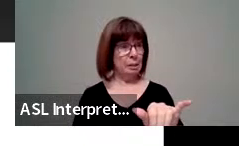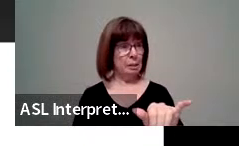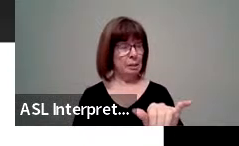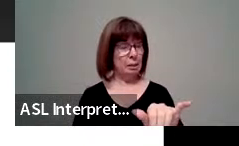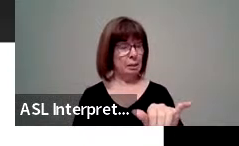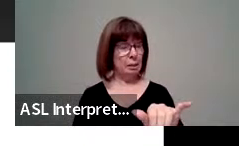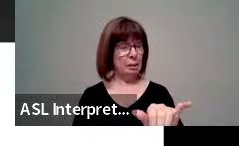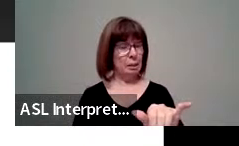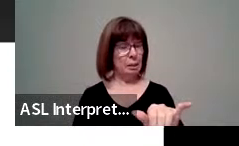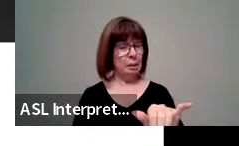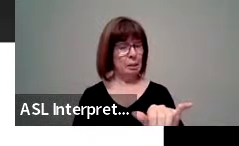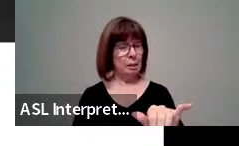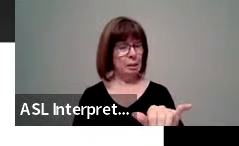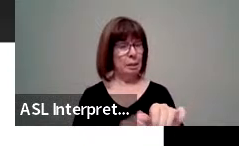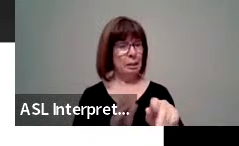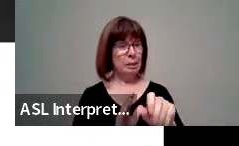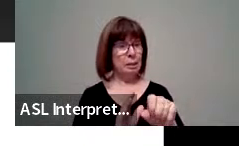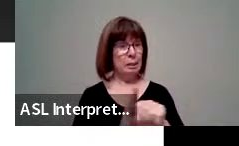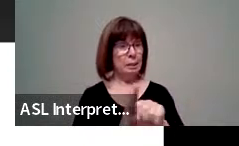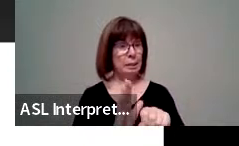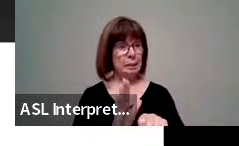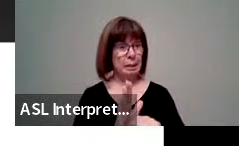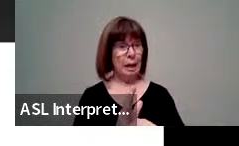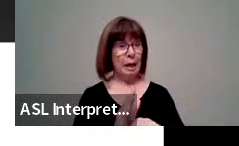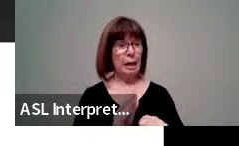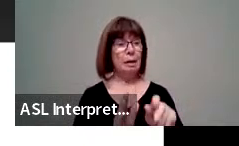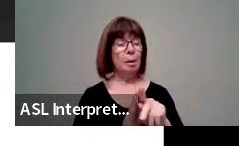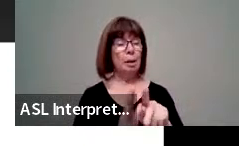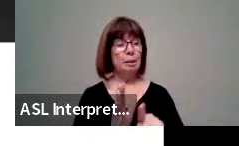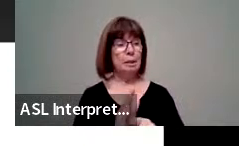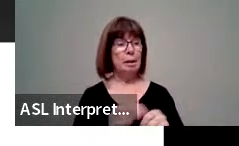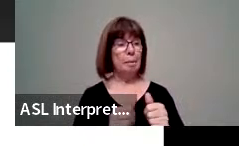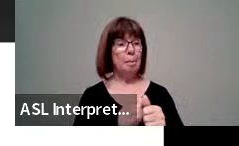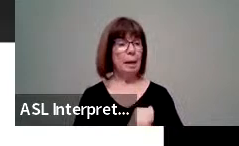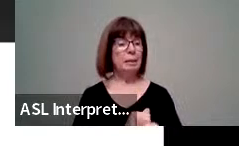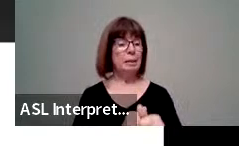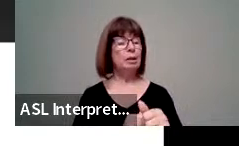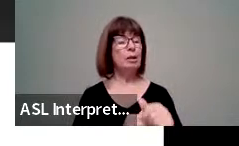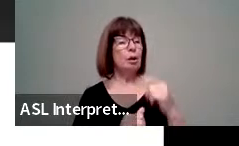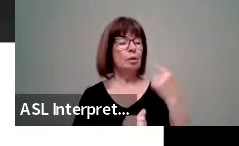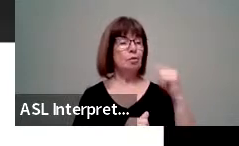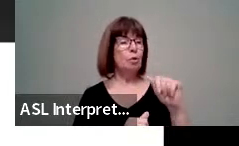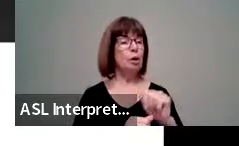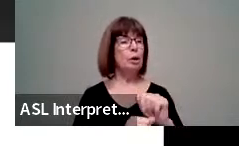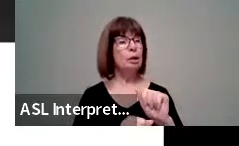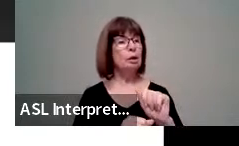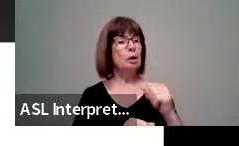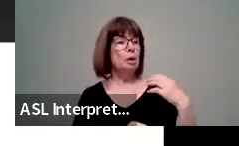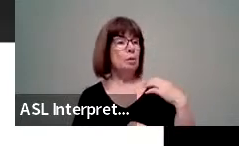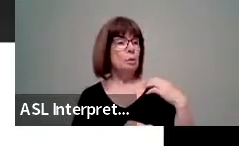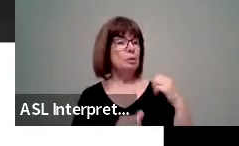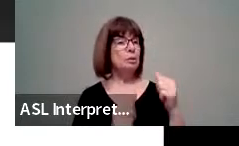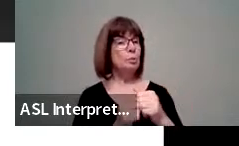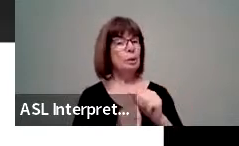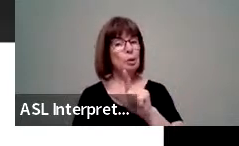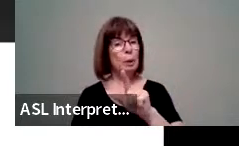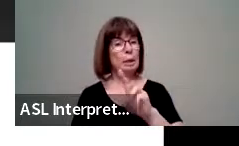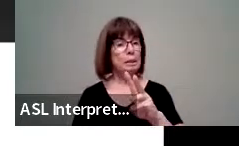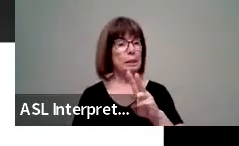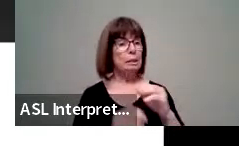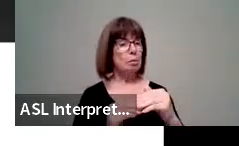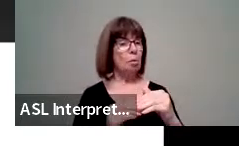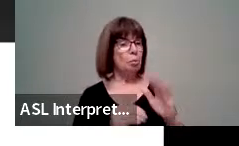state policy passed by the legislature is for employers with 26 or more employees.